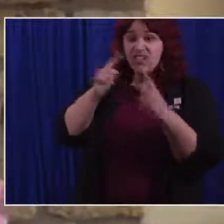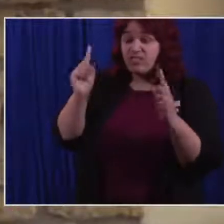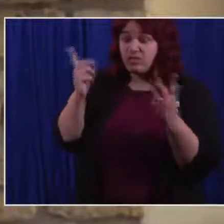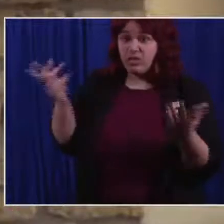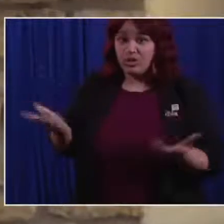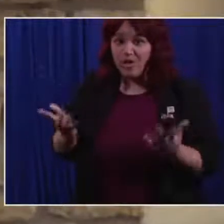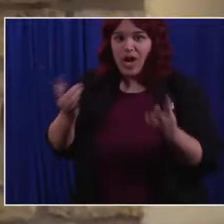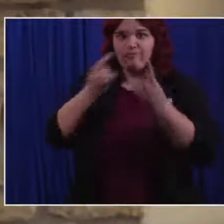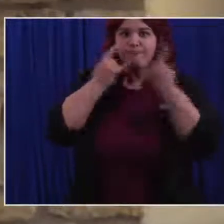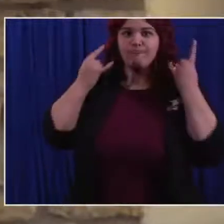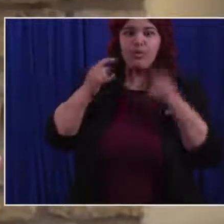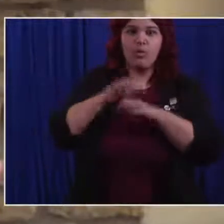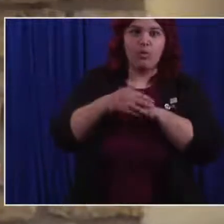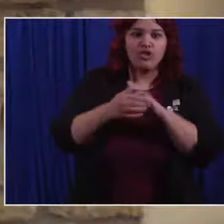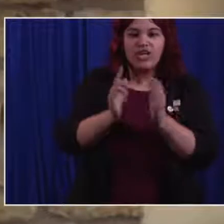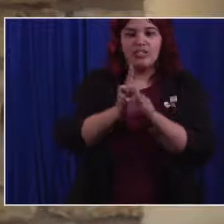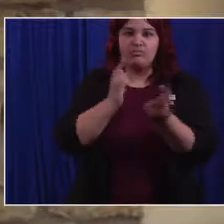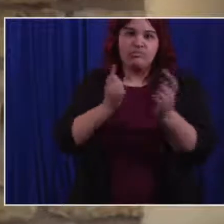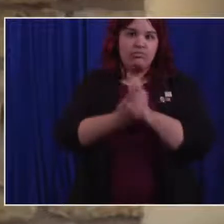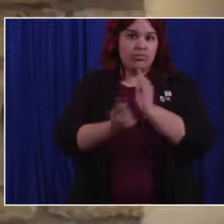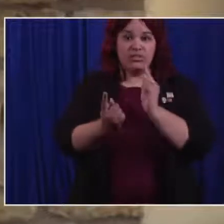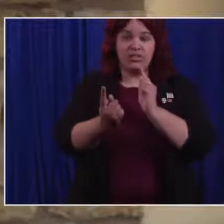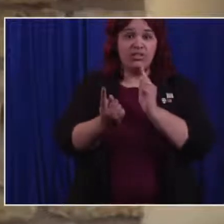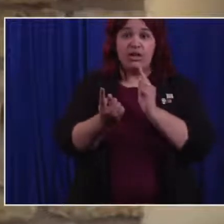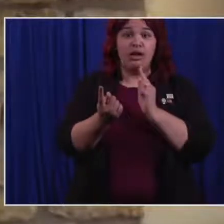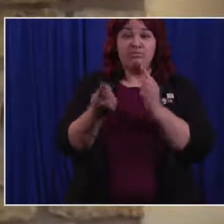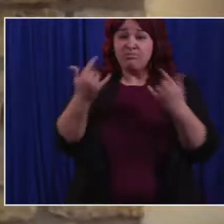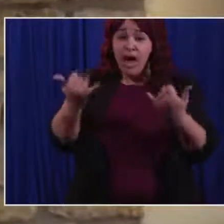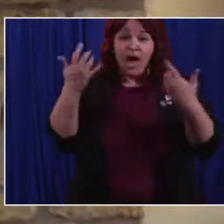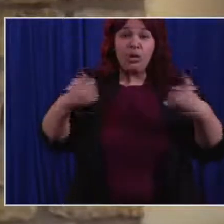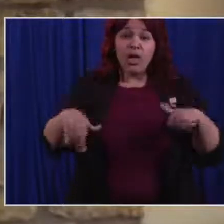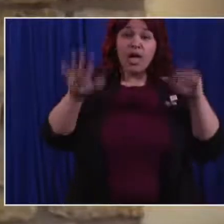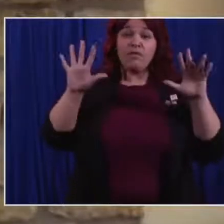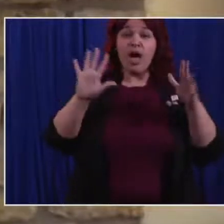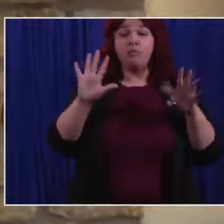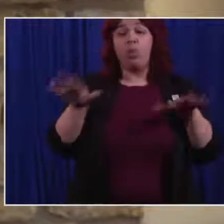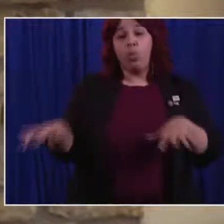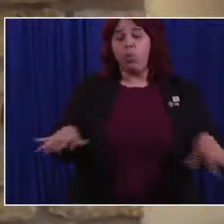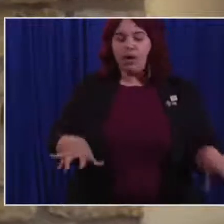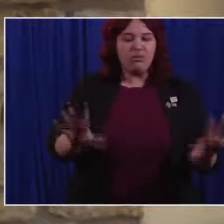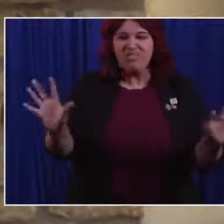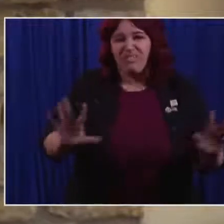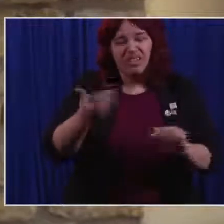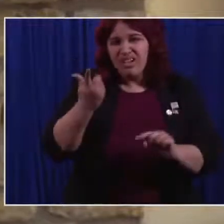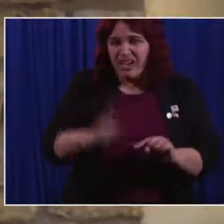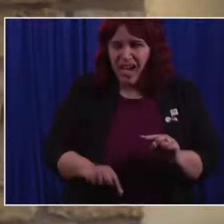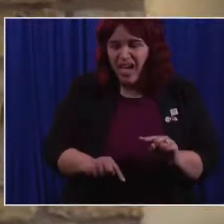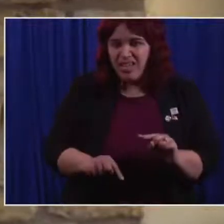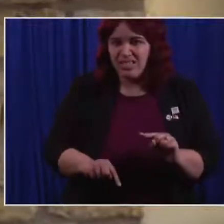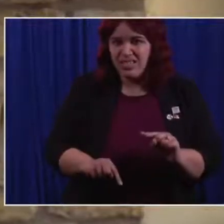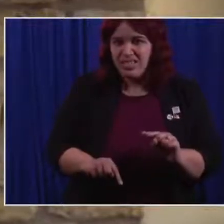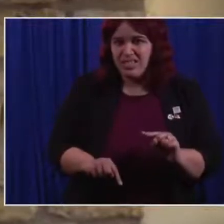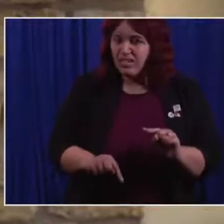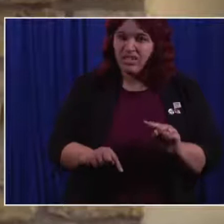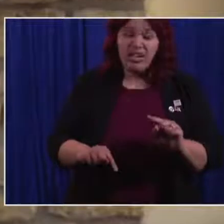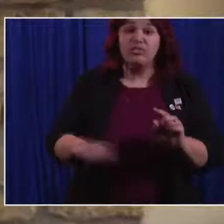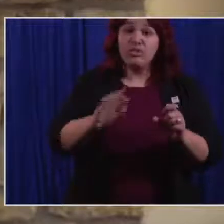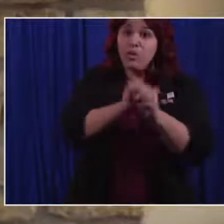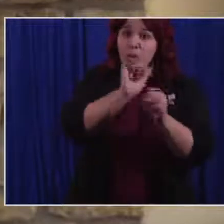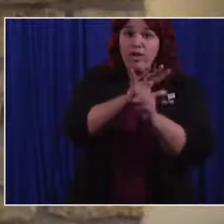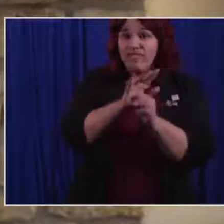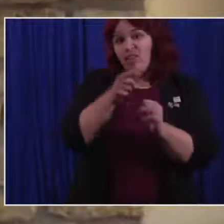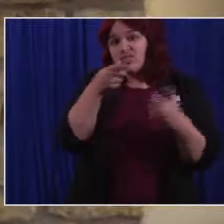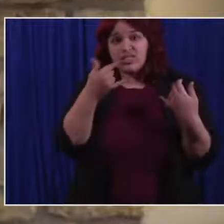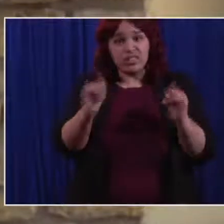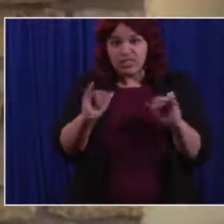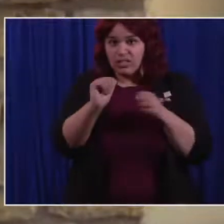the enemy, until we've beaten the enemy. So we've got to also stay on defense. The mask is by far the strongest indicator of